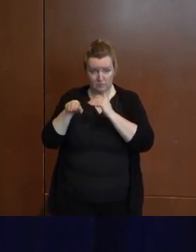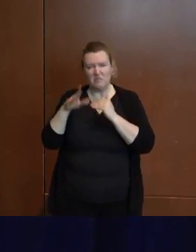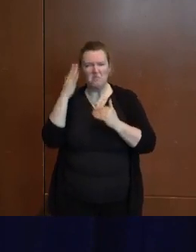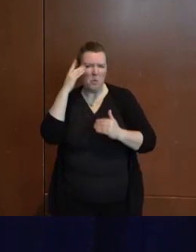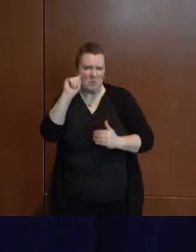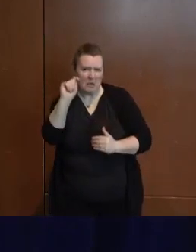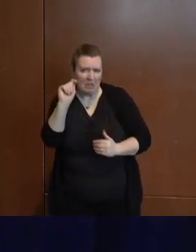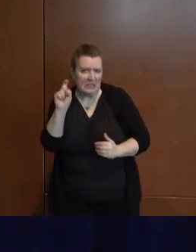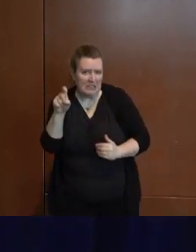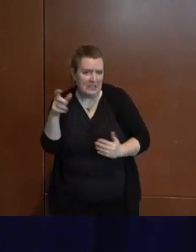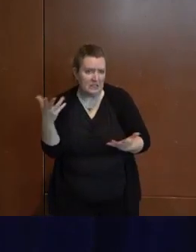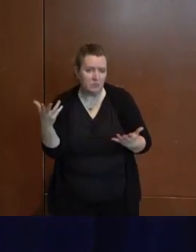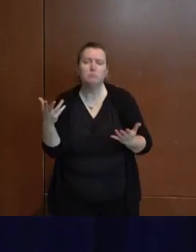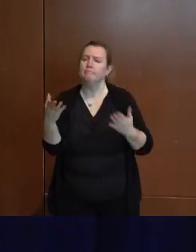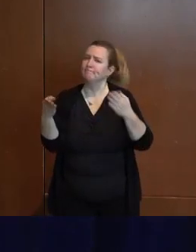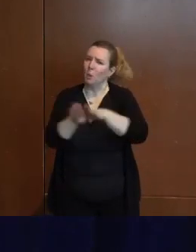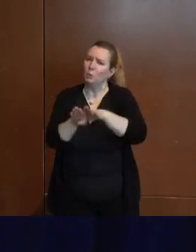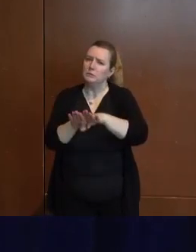go before you go.